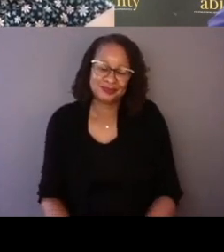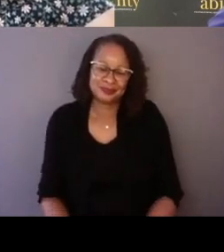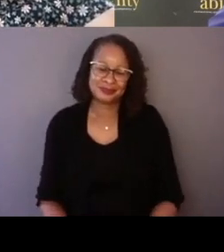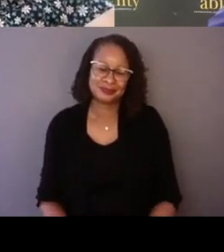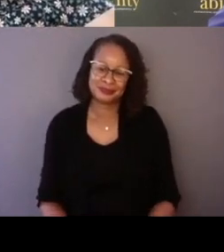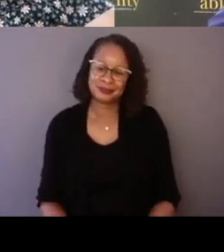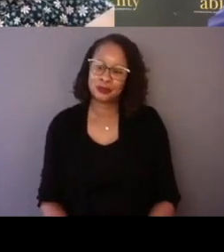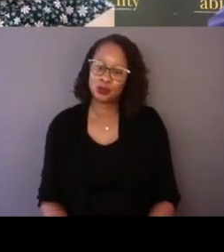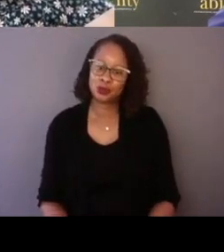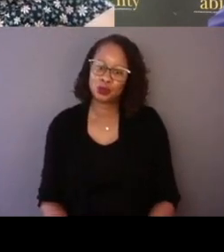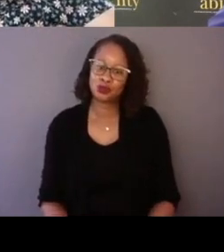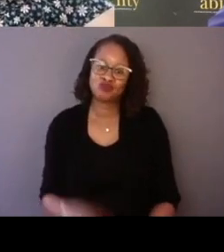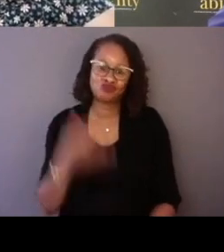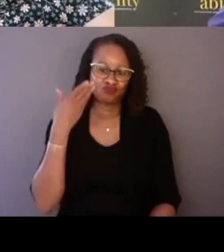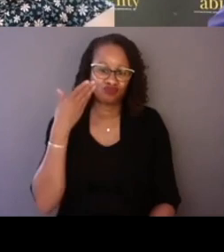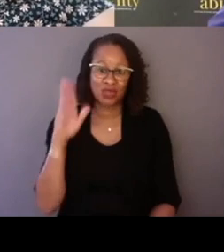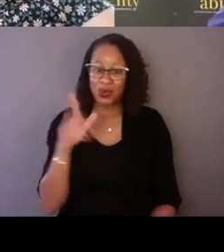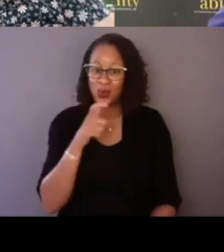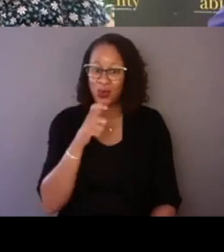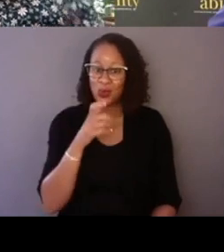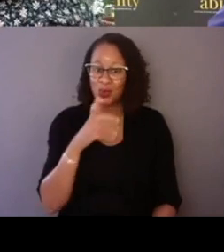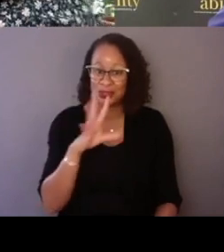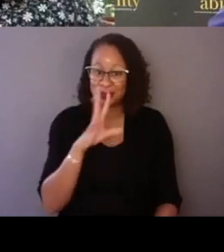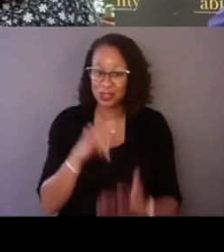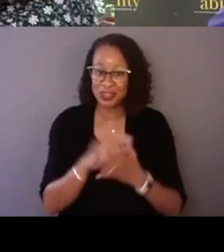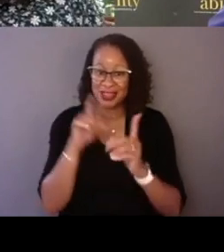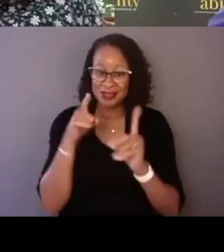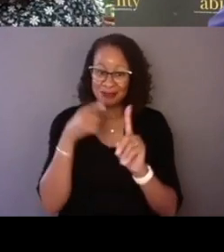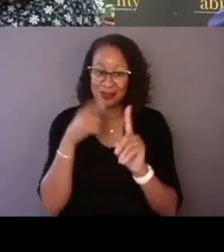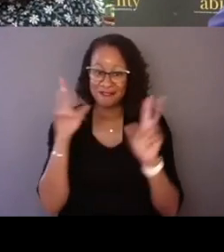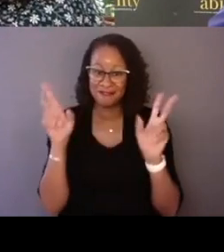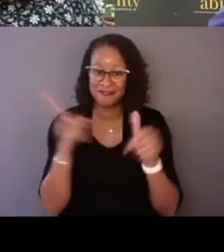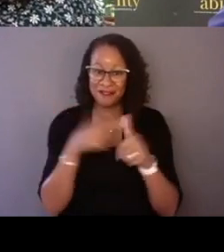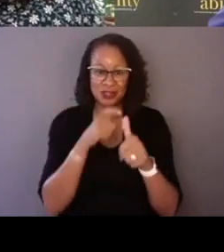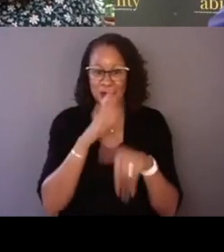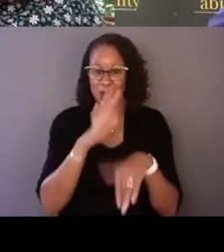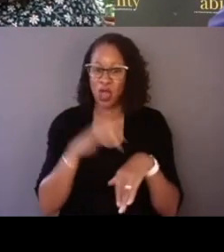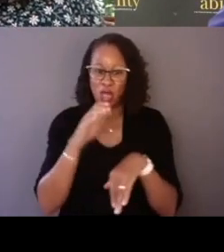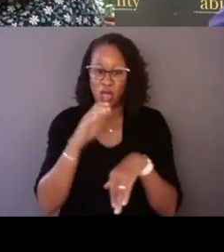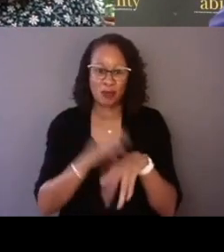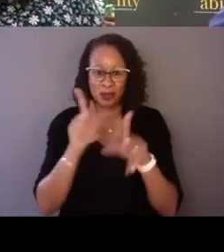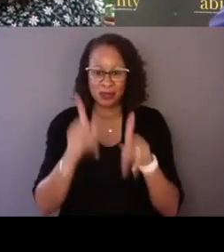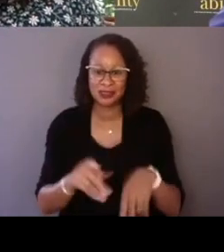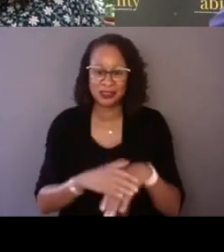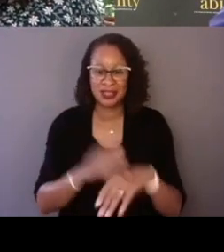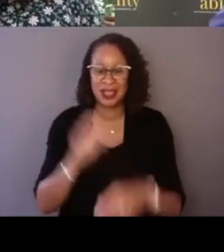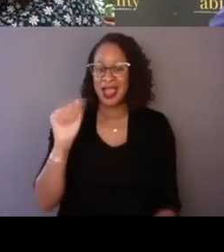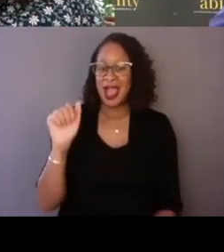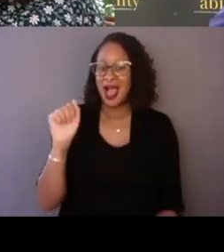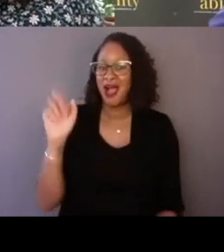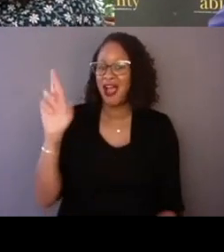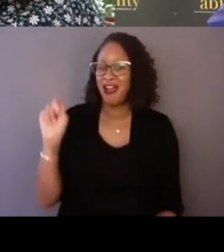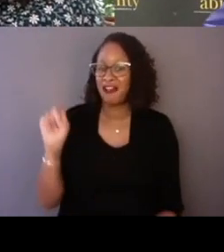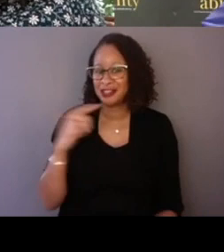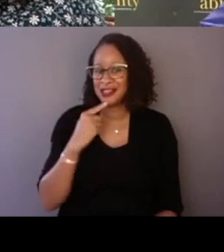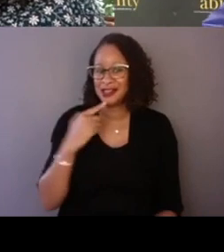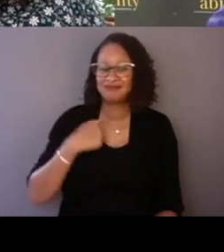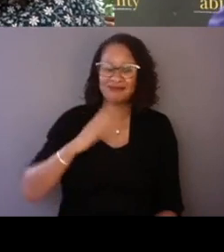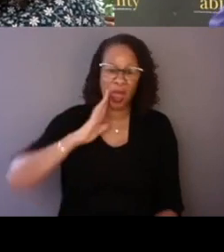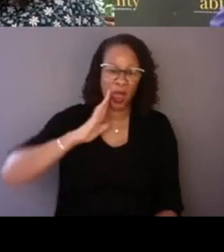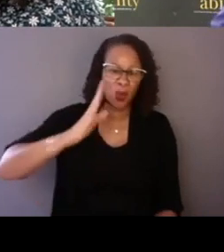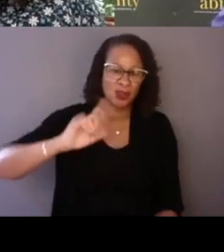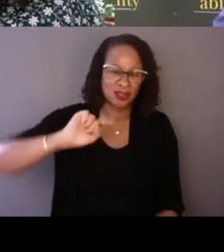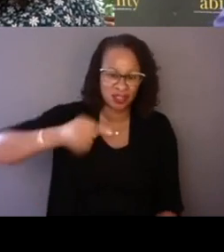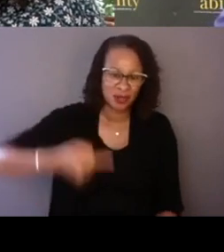I don't know who would like to speak to that first. I'm not going to call on someone because I'll start, Matan. passionate.